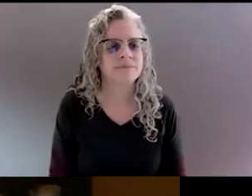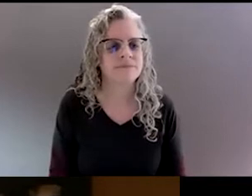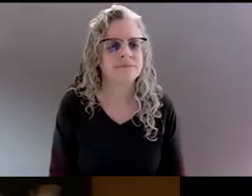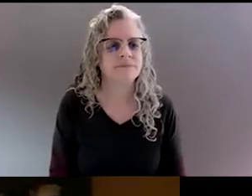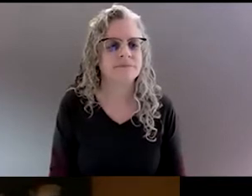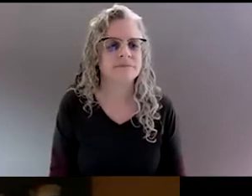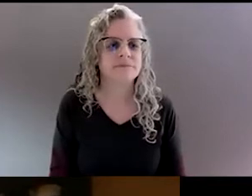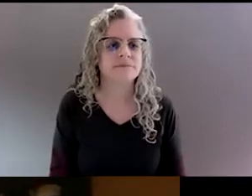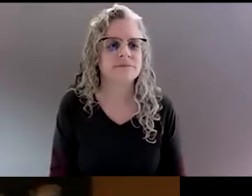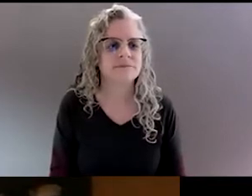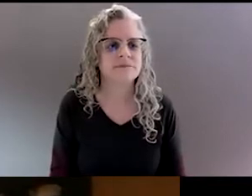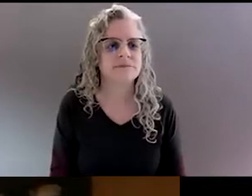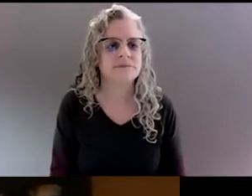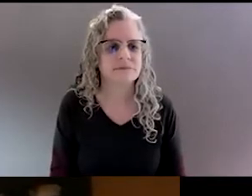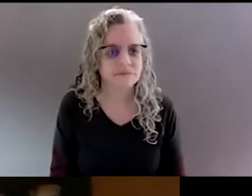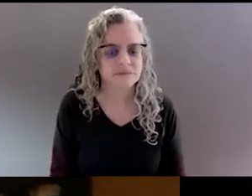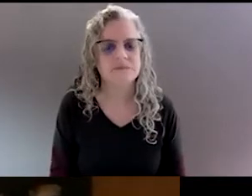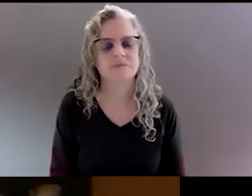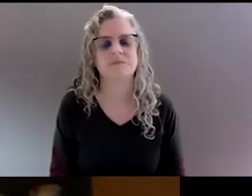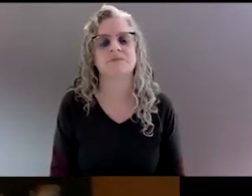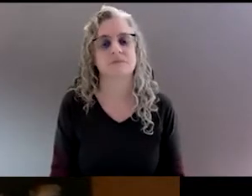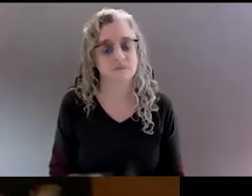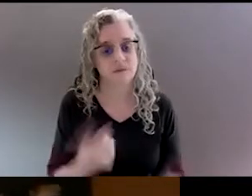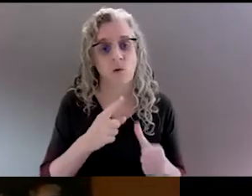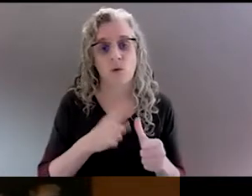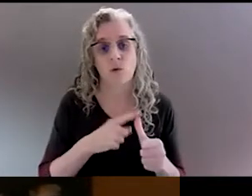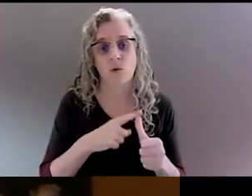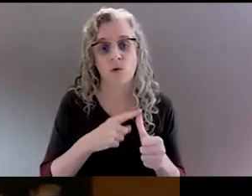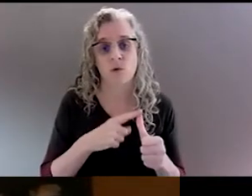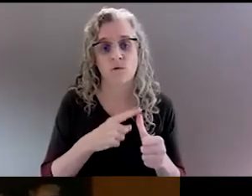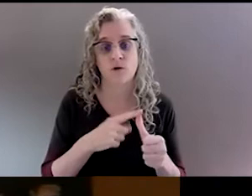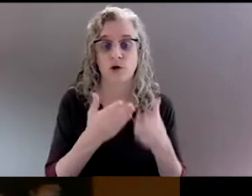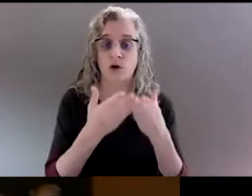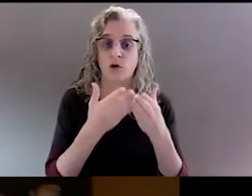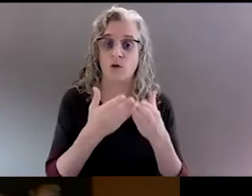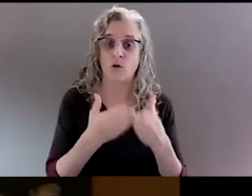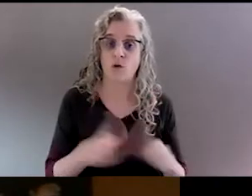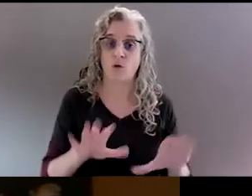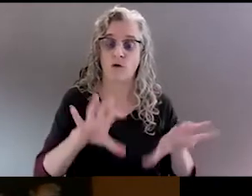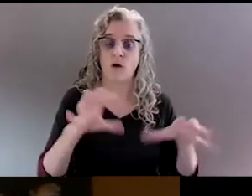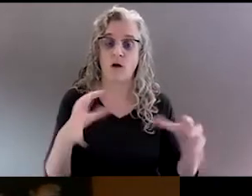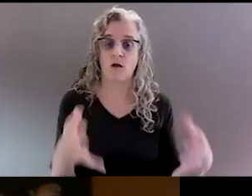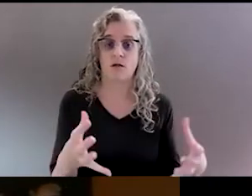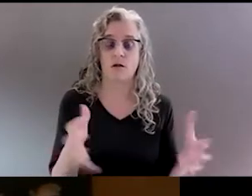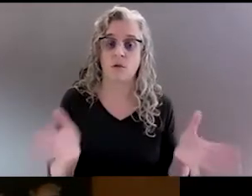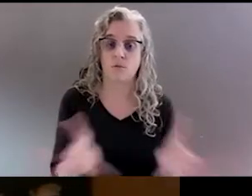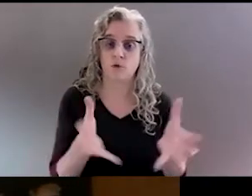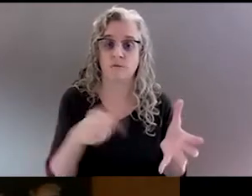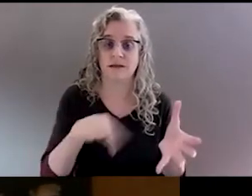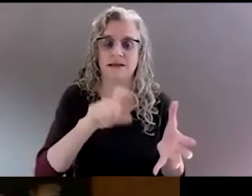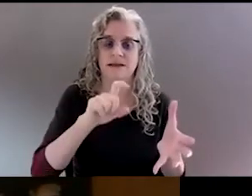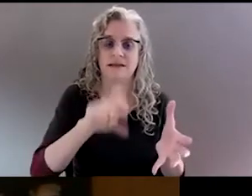Well, first, I think the overall movement needs to just highlight the disability justice